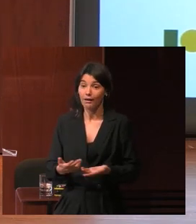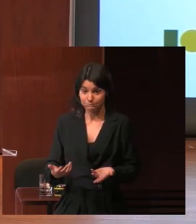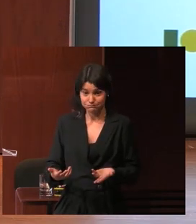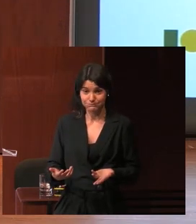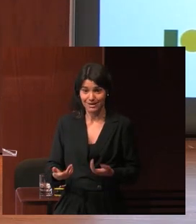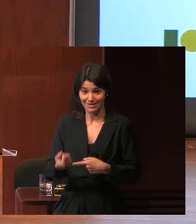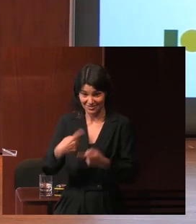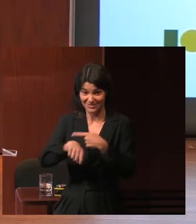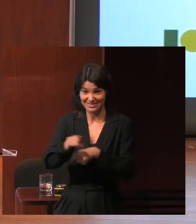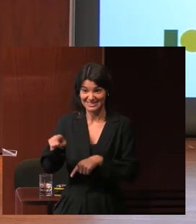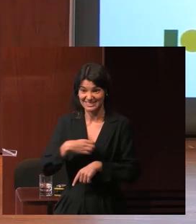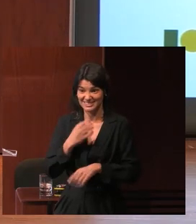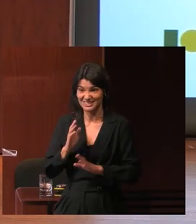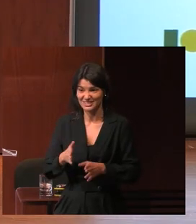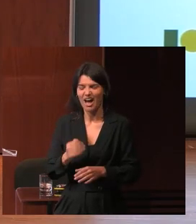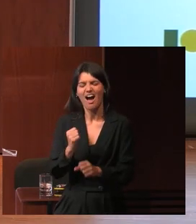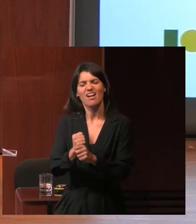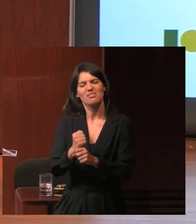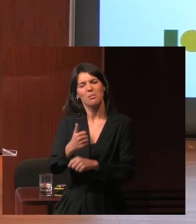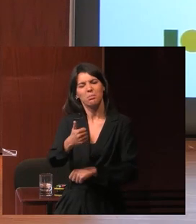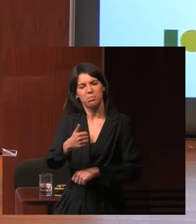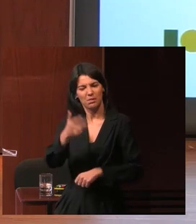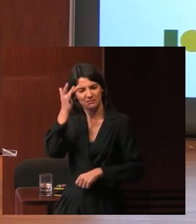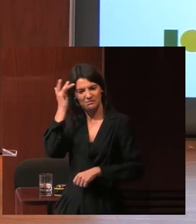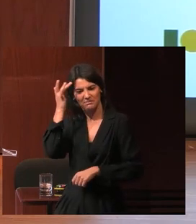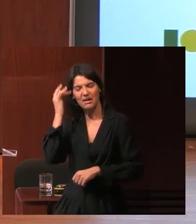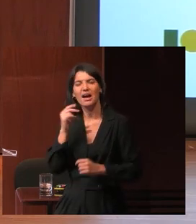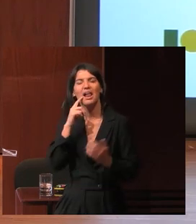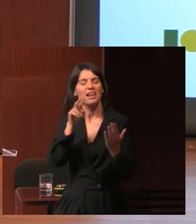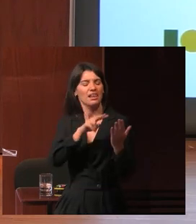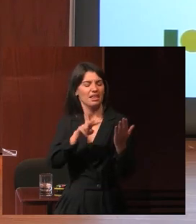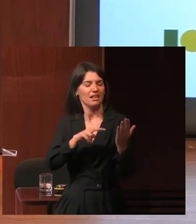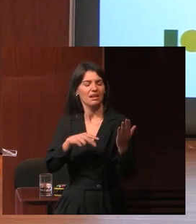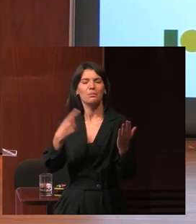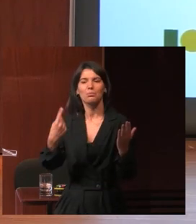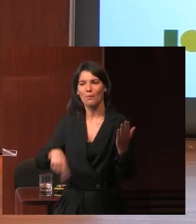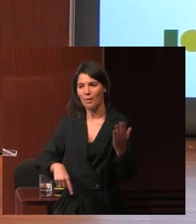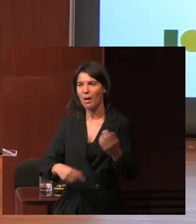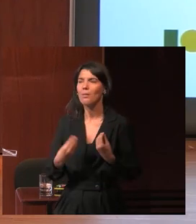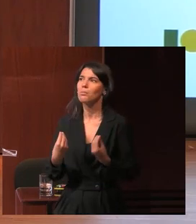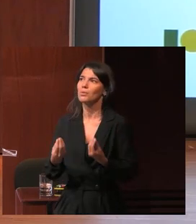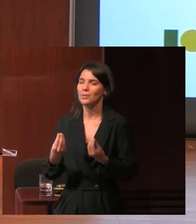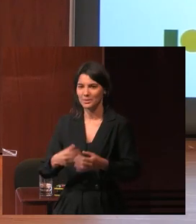nice job you have reading all the time. That is so nice. Yes.